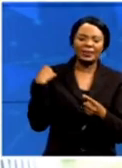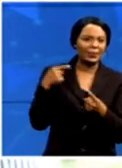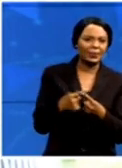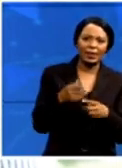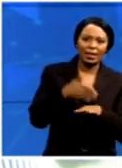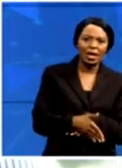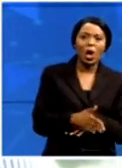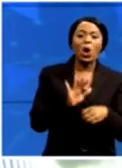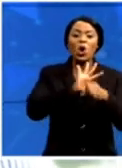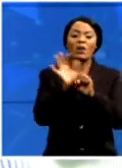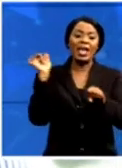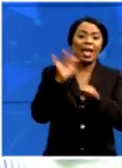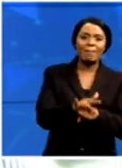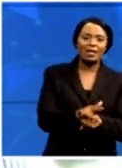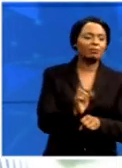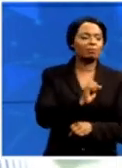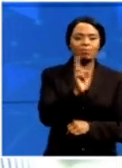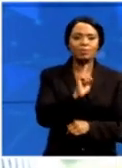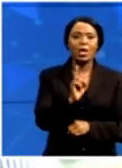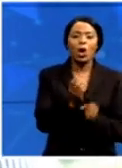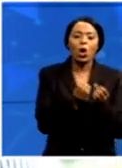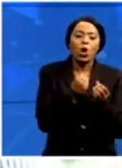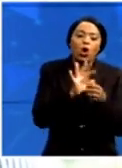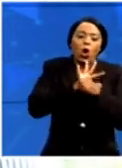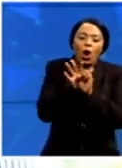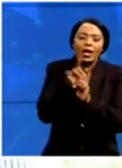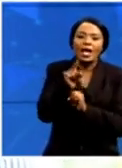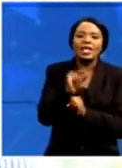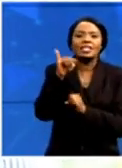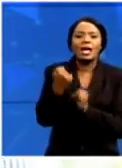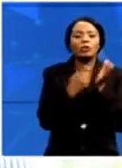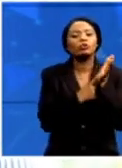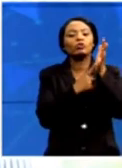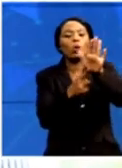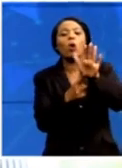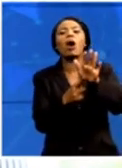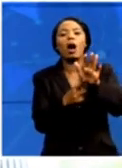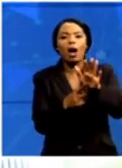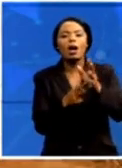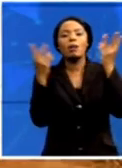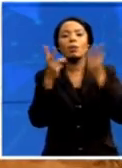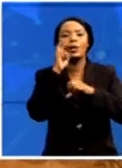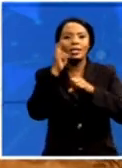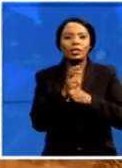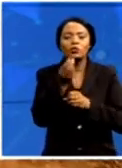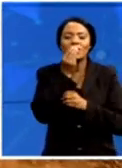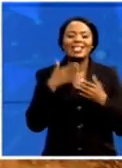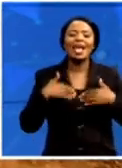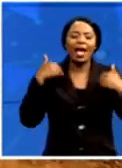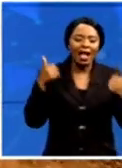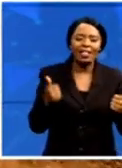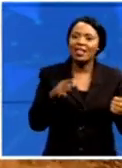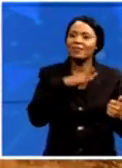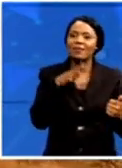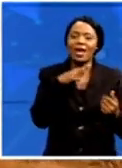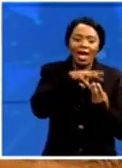COVID actually did was it highlighted the need for people to eat very healthily, and avocados being one of the superfoods,